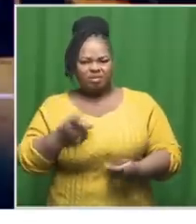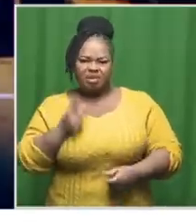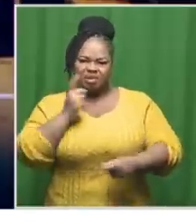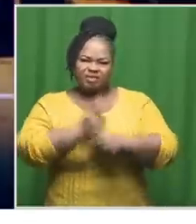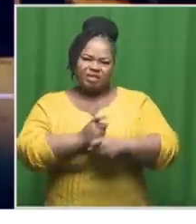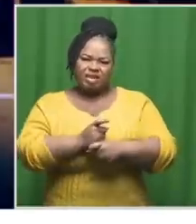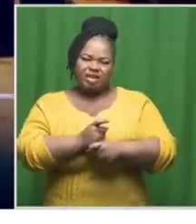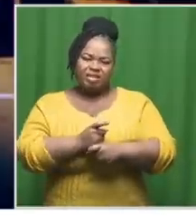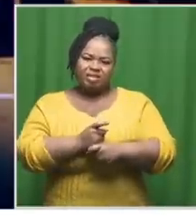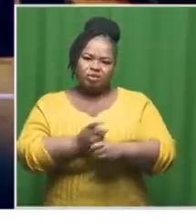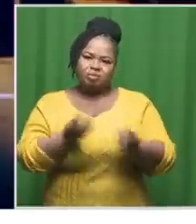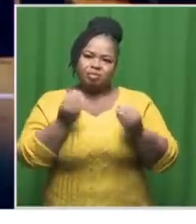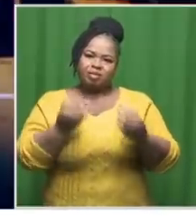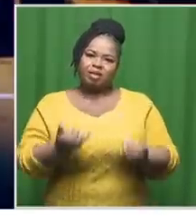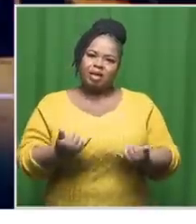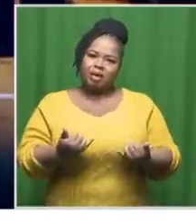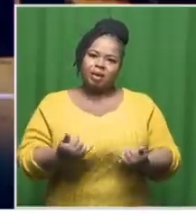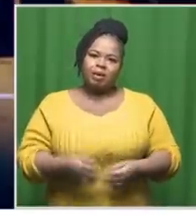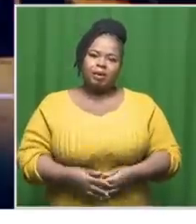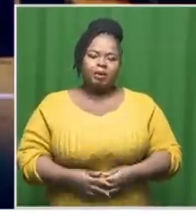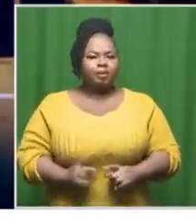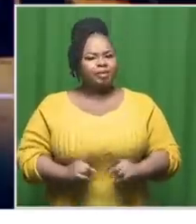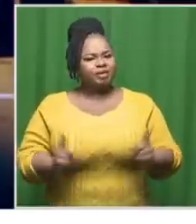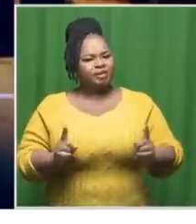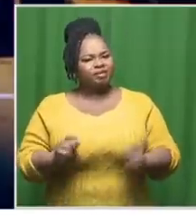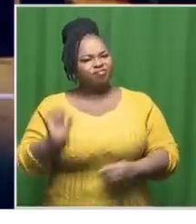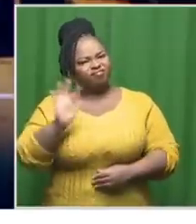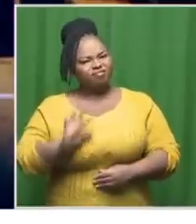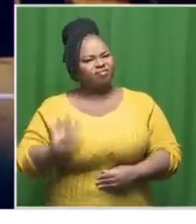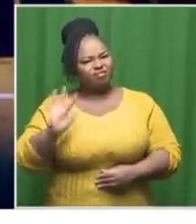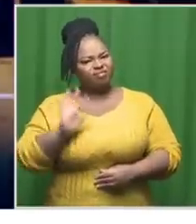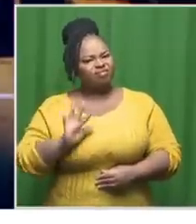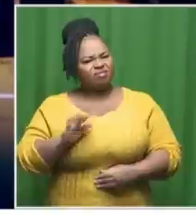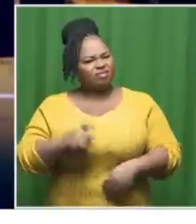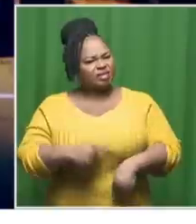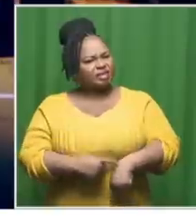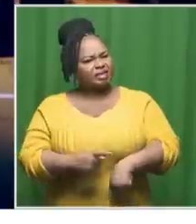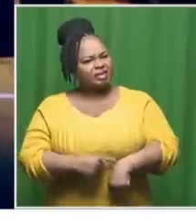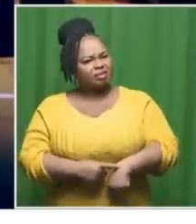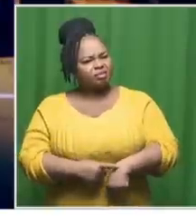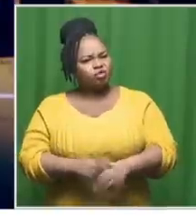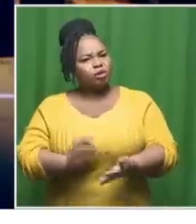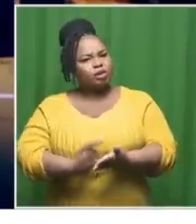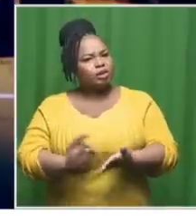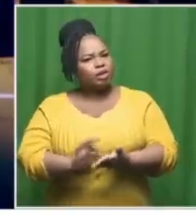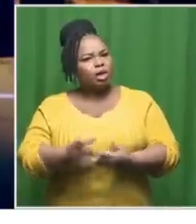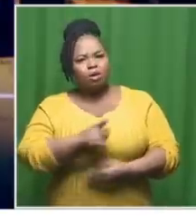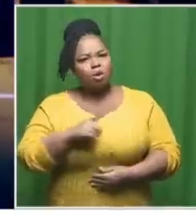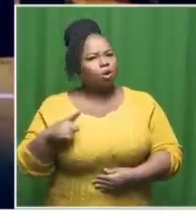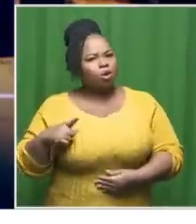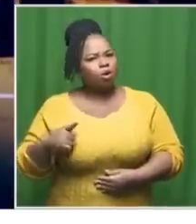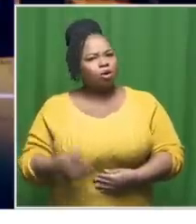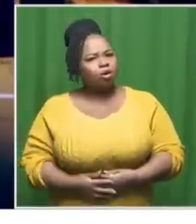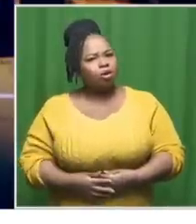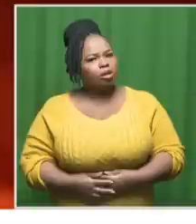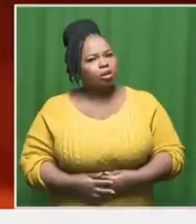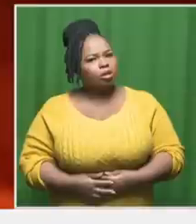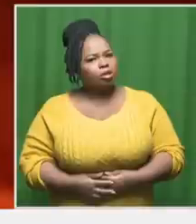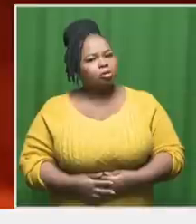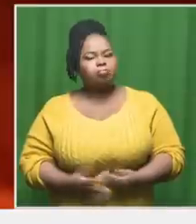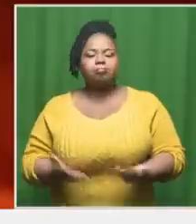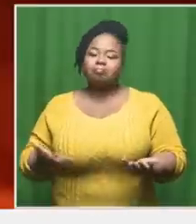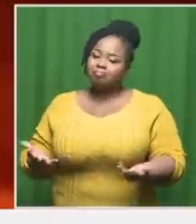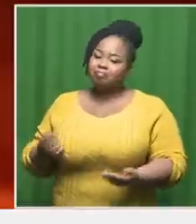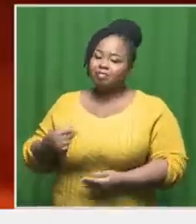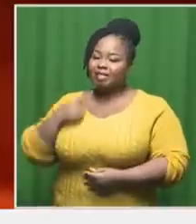to establish at this point, but what's the estimated time for the mop-up operations? Look, as I said,